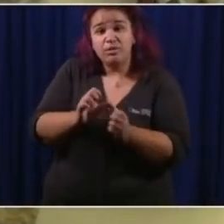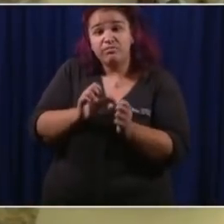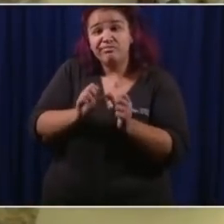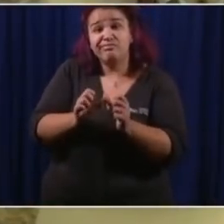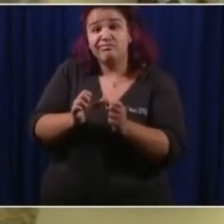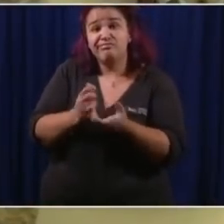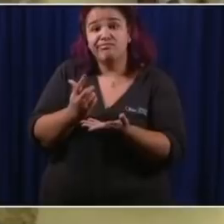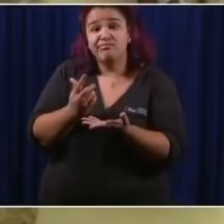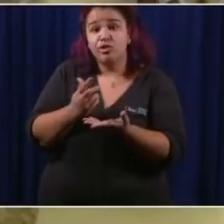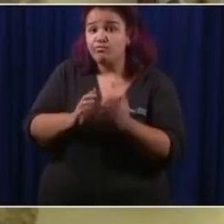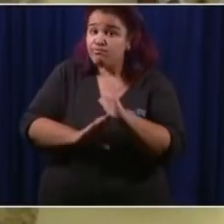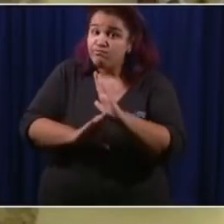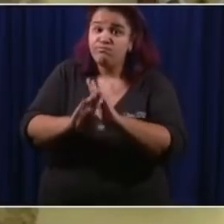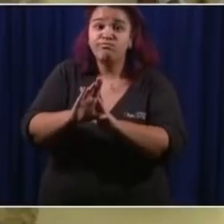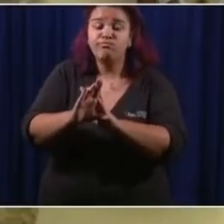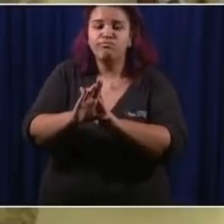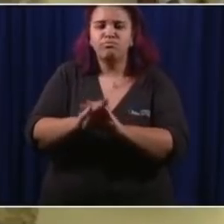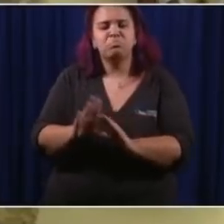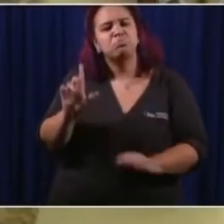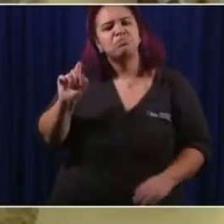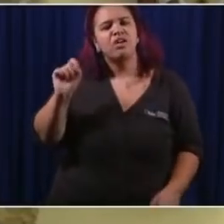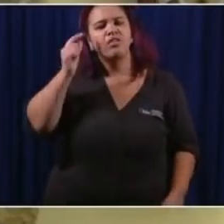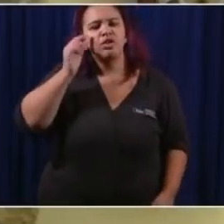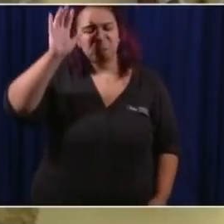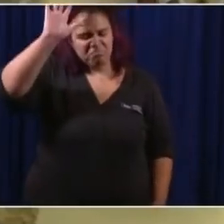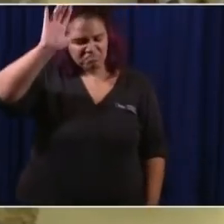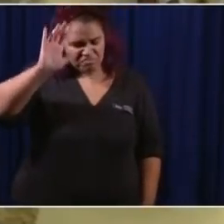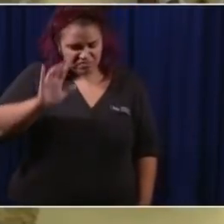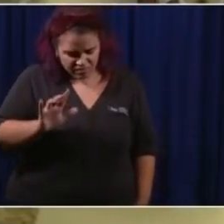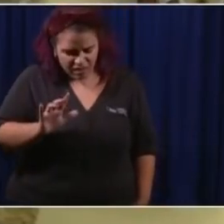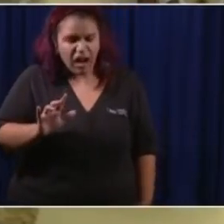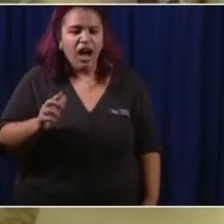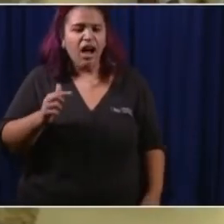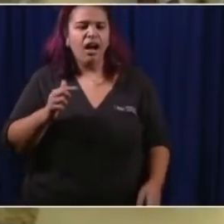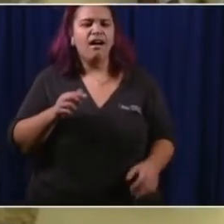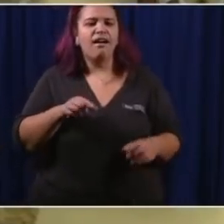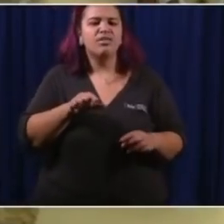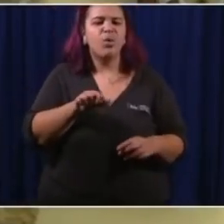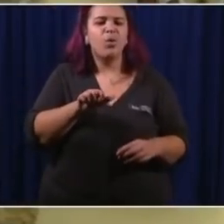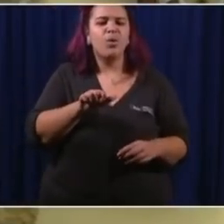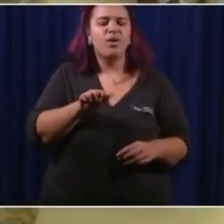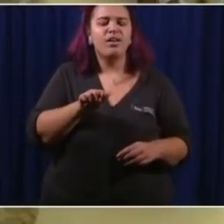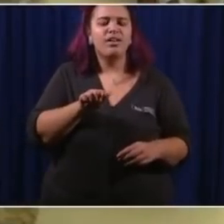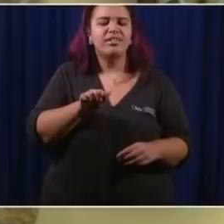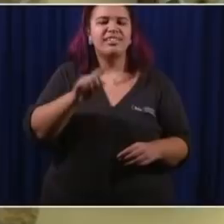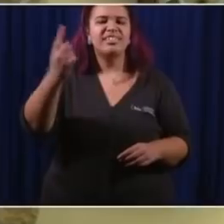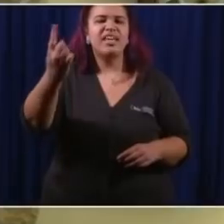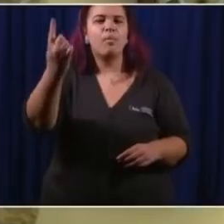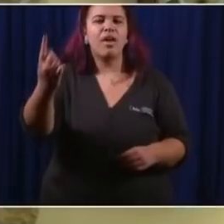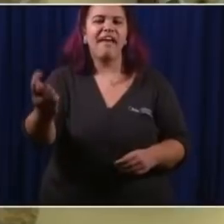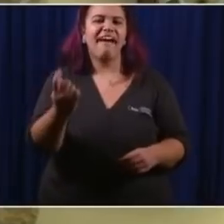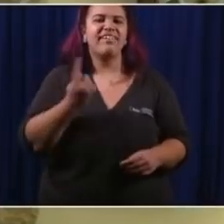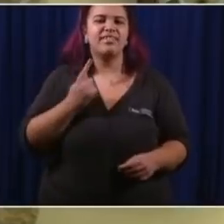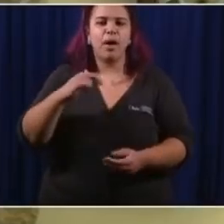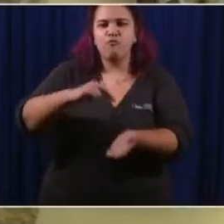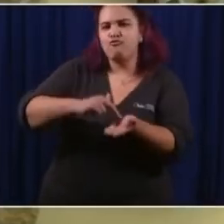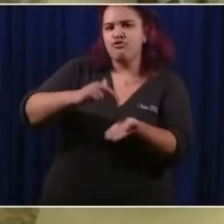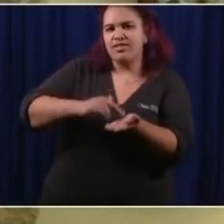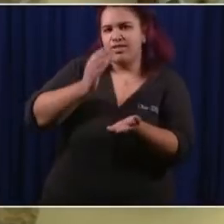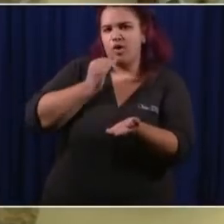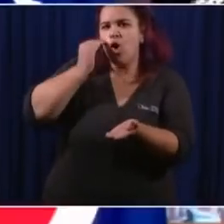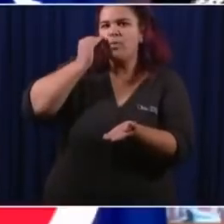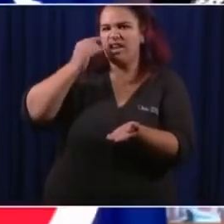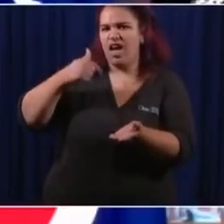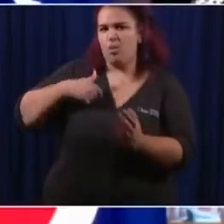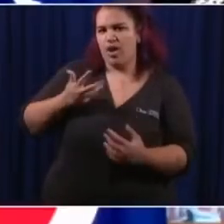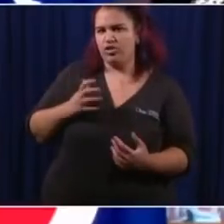Governor, wanted to add some information to the answer on the nursing home question.